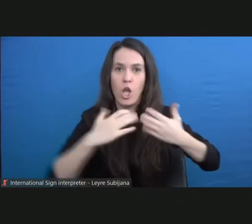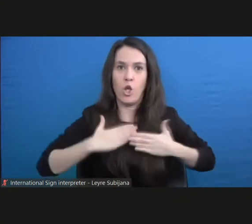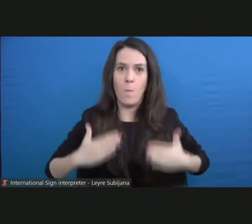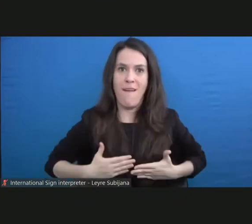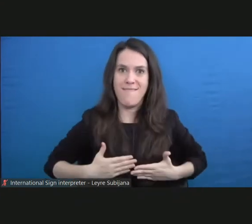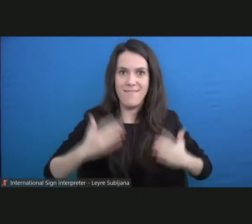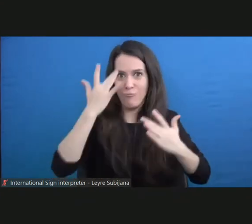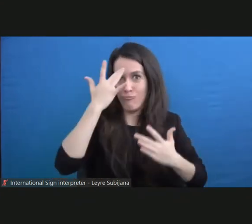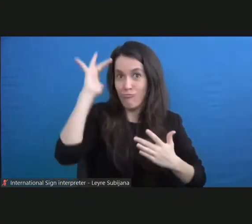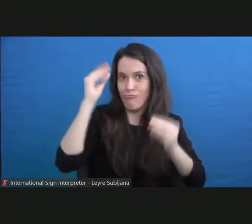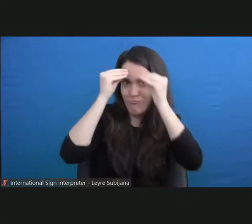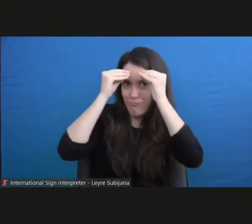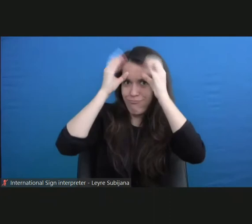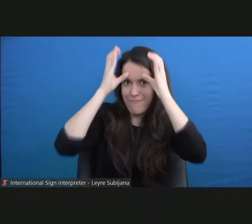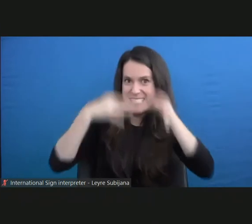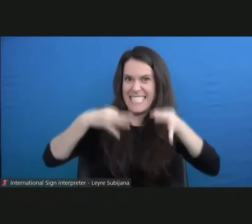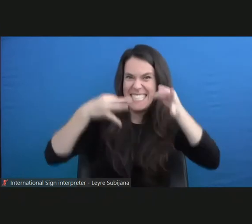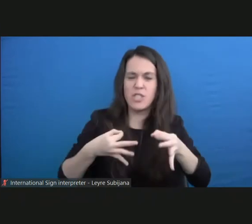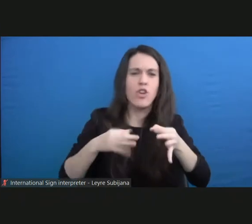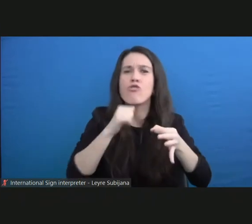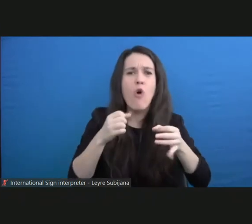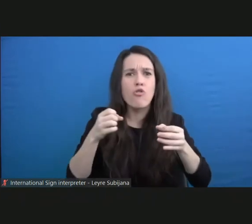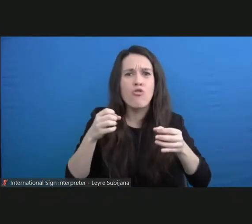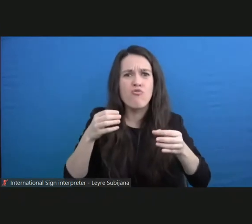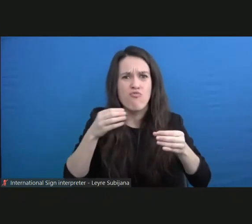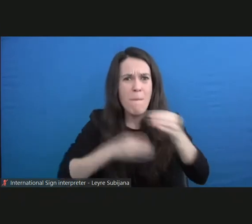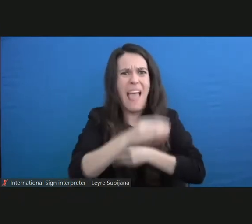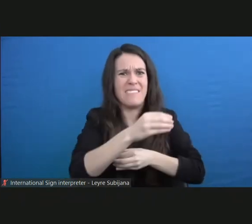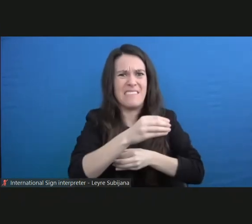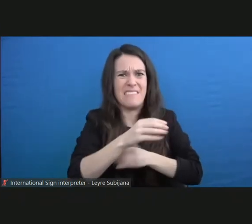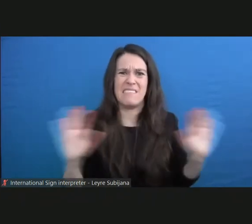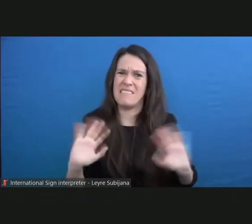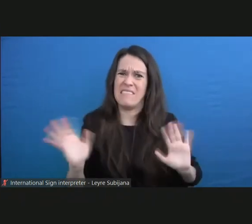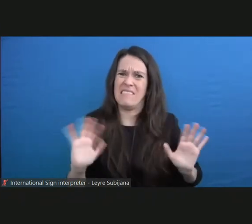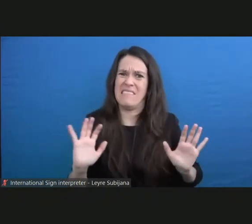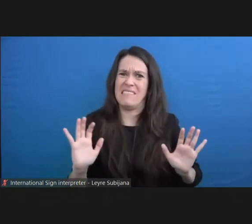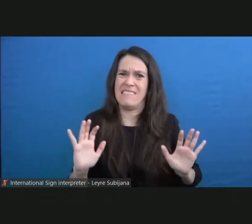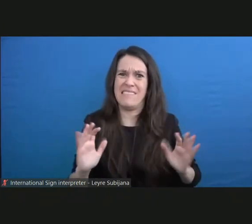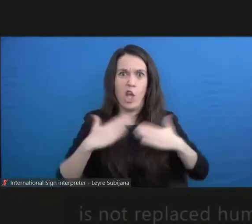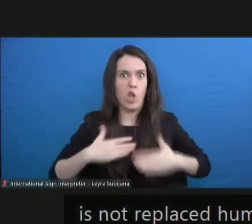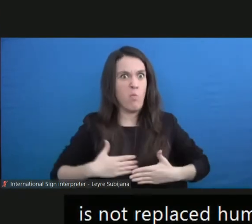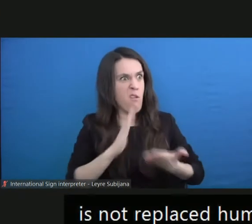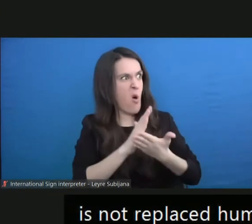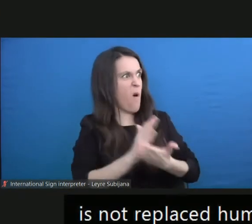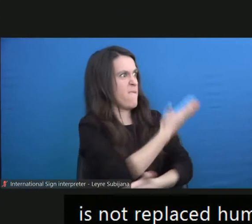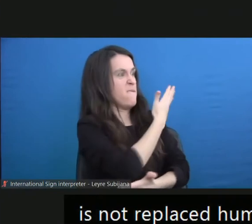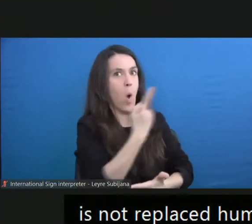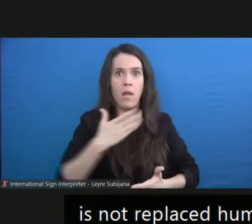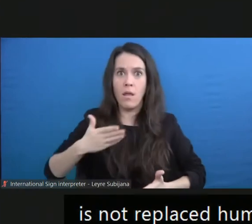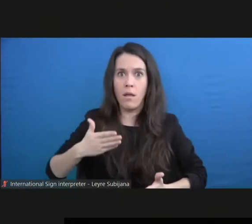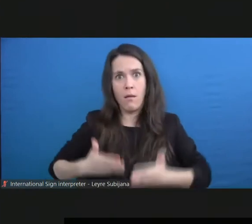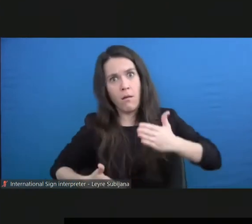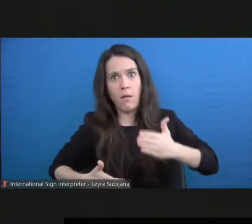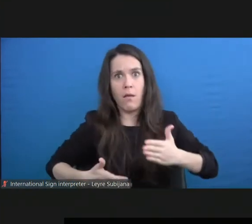making. And so to conclude, I would say that AI systems must be transparent,